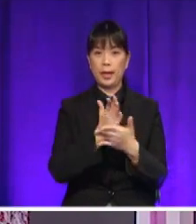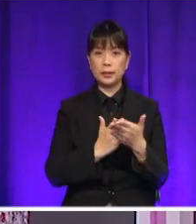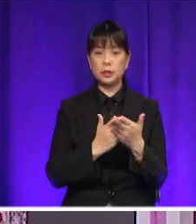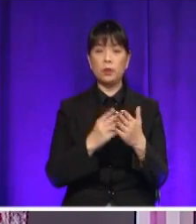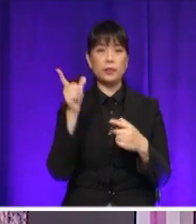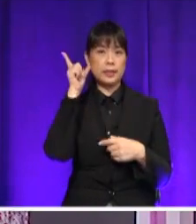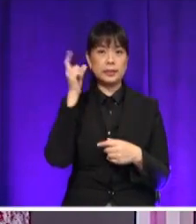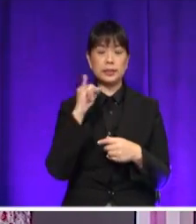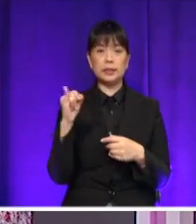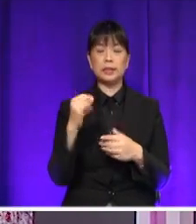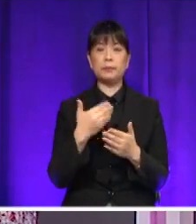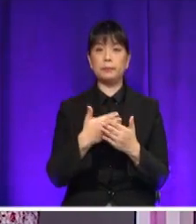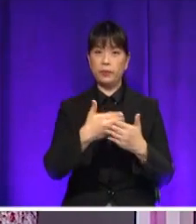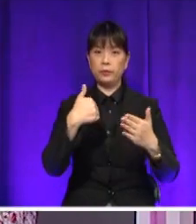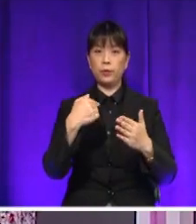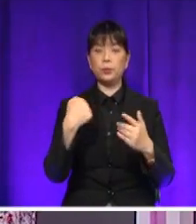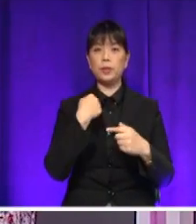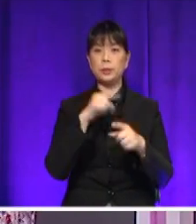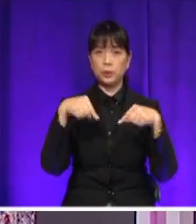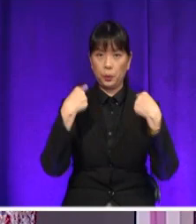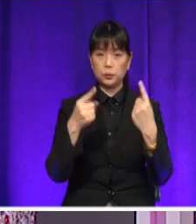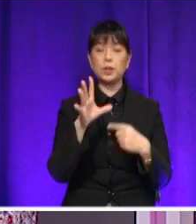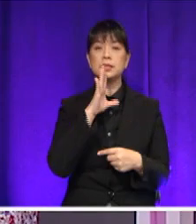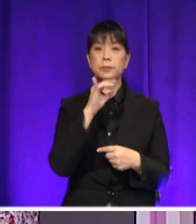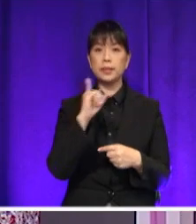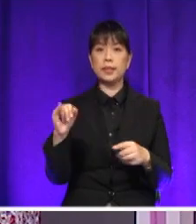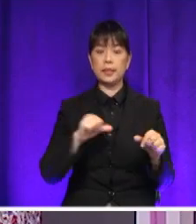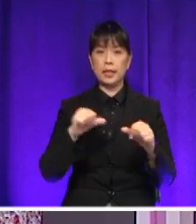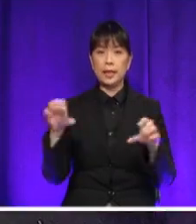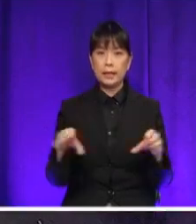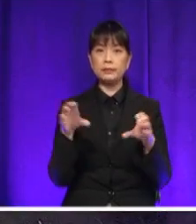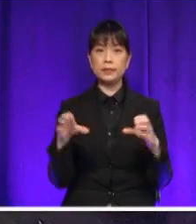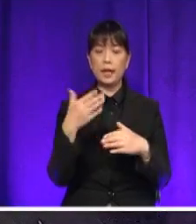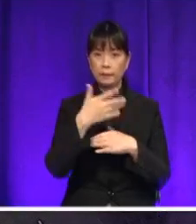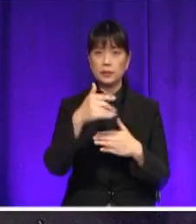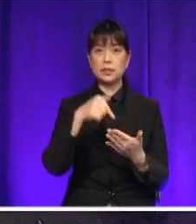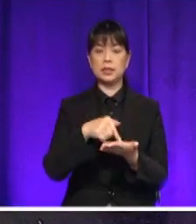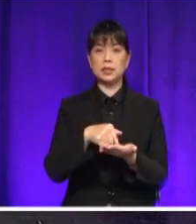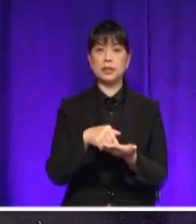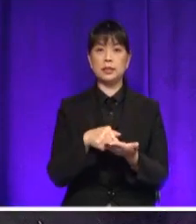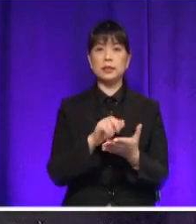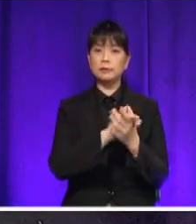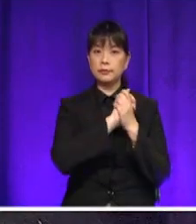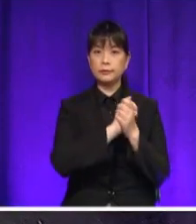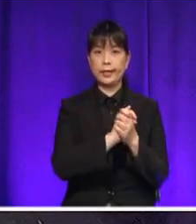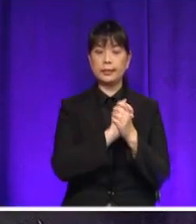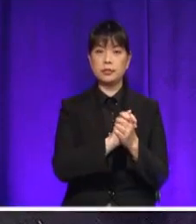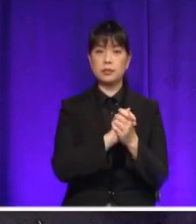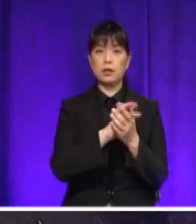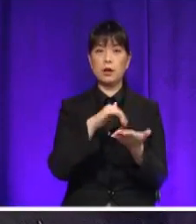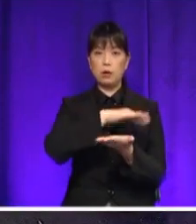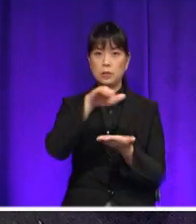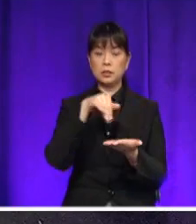activity before we get into the speaking activity after this. Okay, congrats, pupils. Well done, We all guys. get